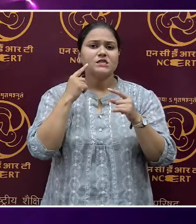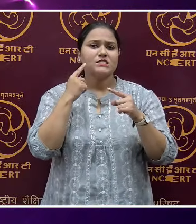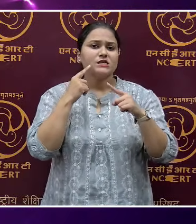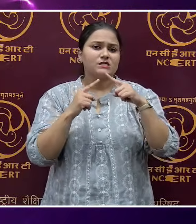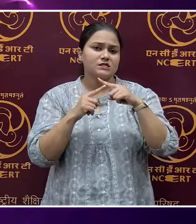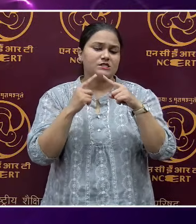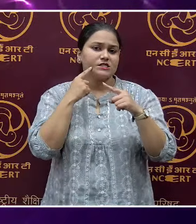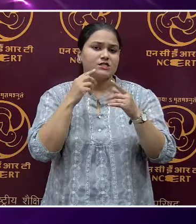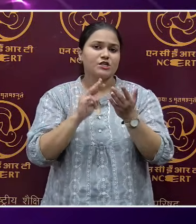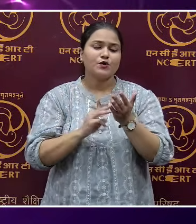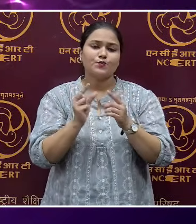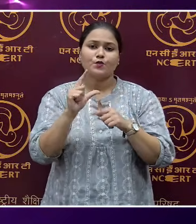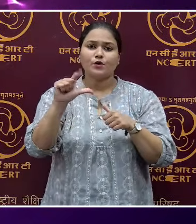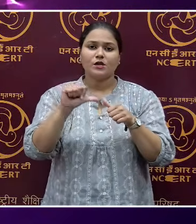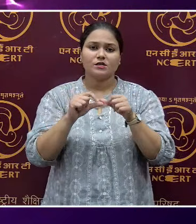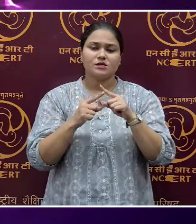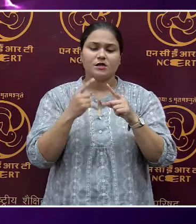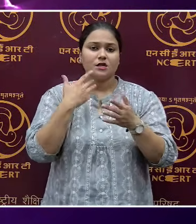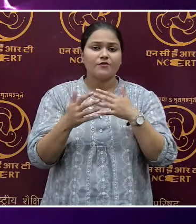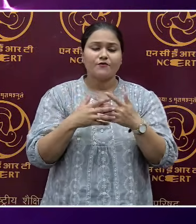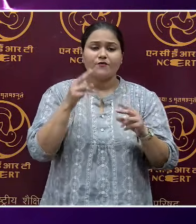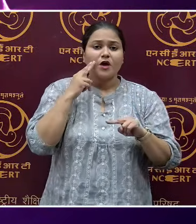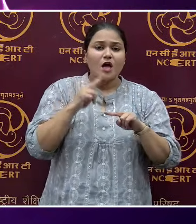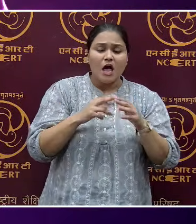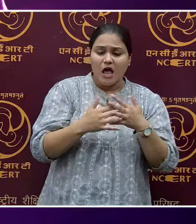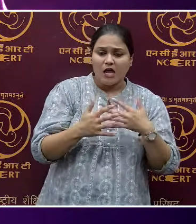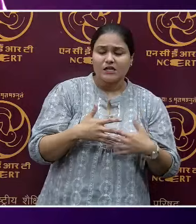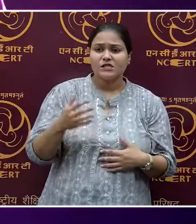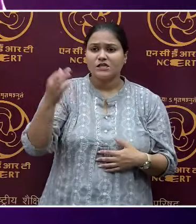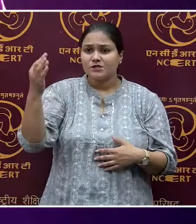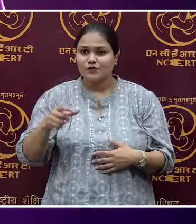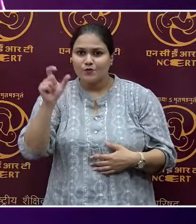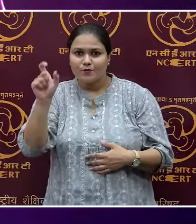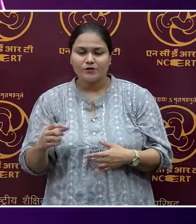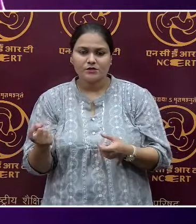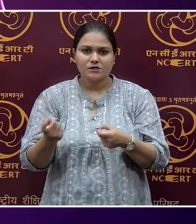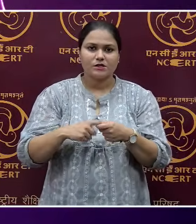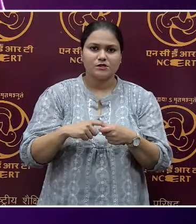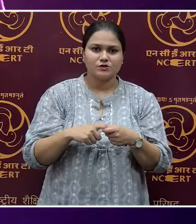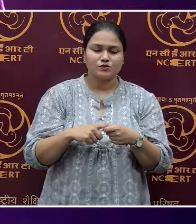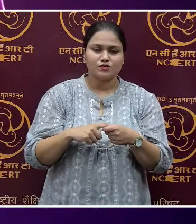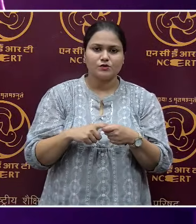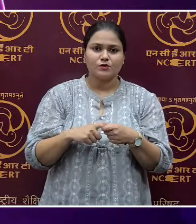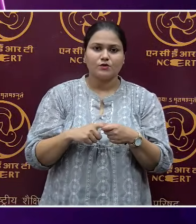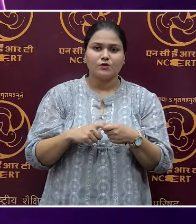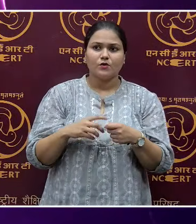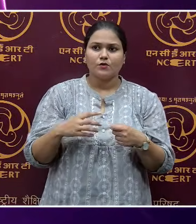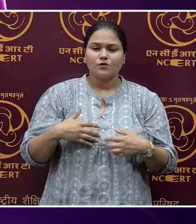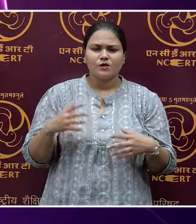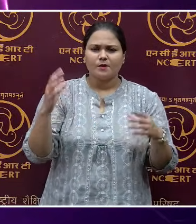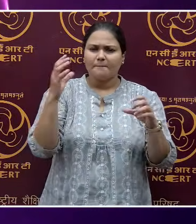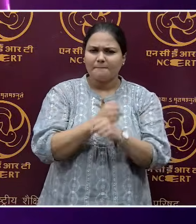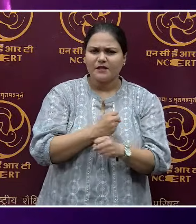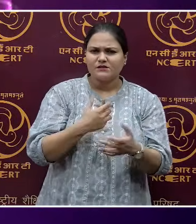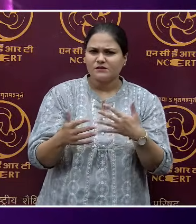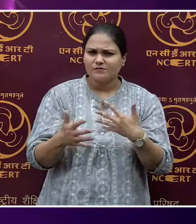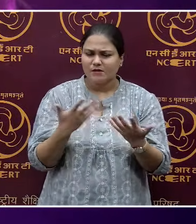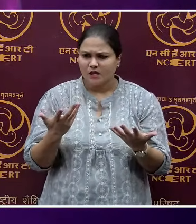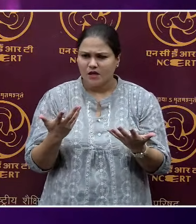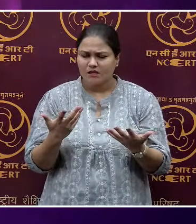is new here and by any chance miss this video, so he can go through this video. Oh wow. Yeah. Very